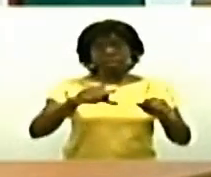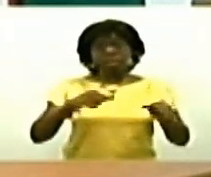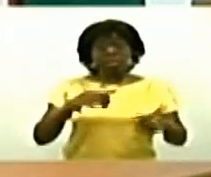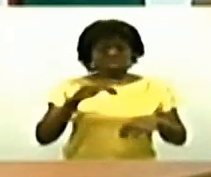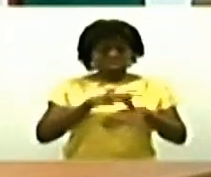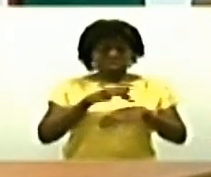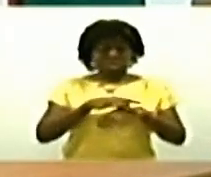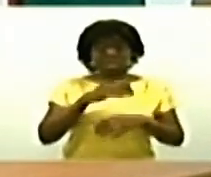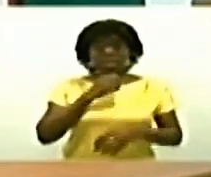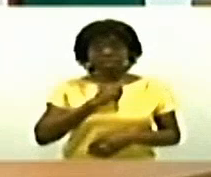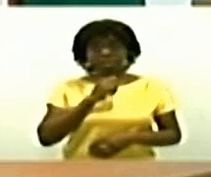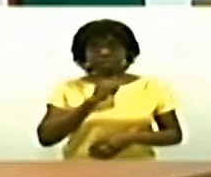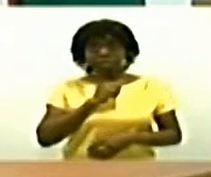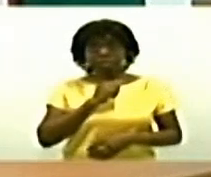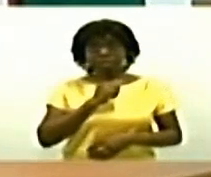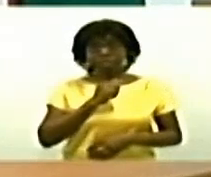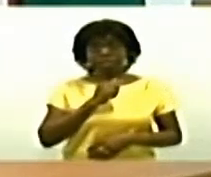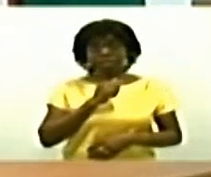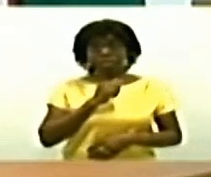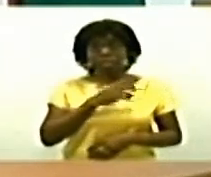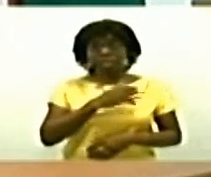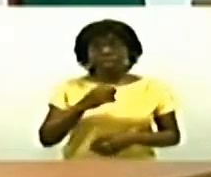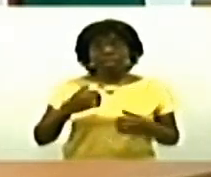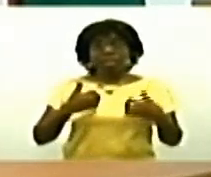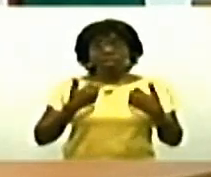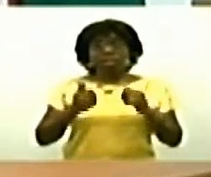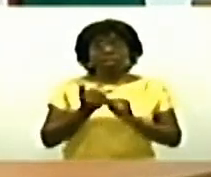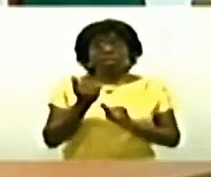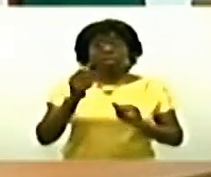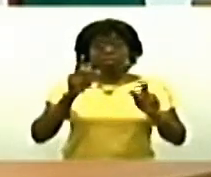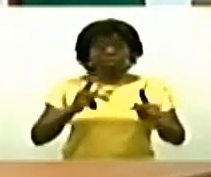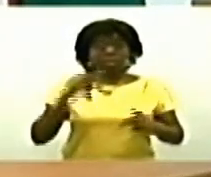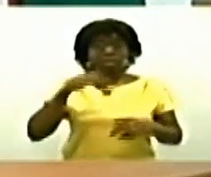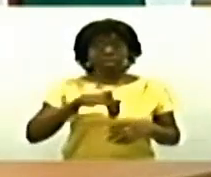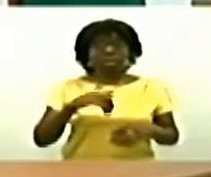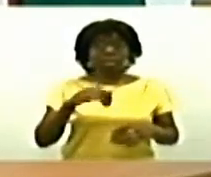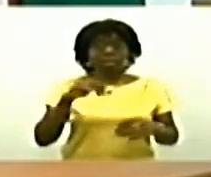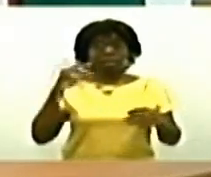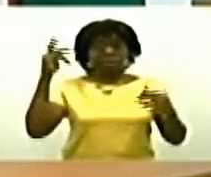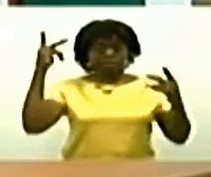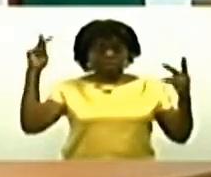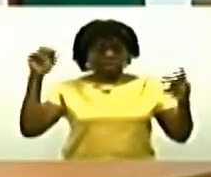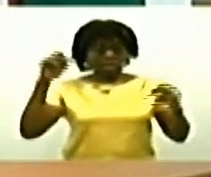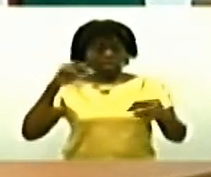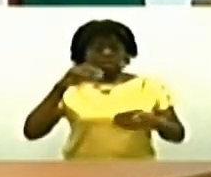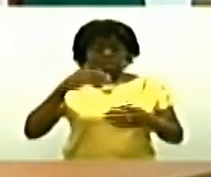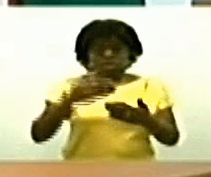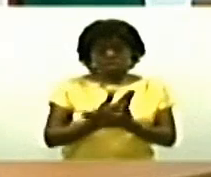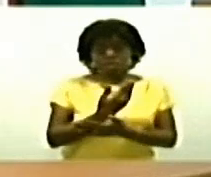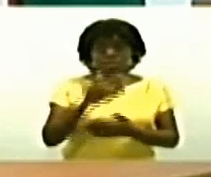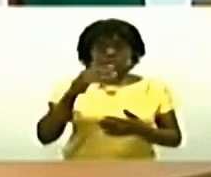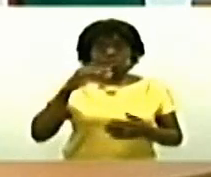age and became the youngest member of the political bureau of the New Jewel movement.